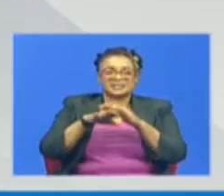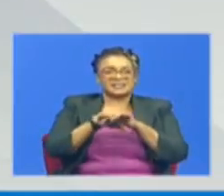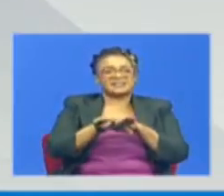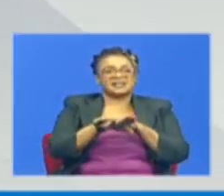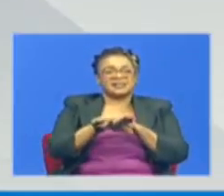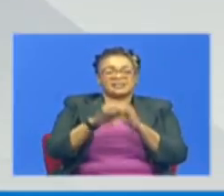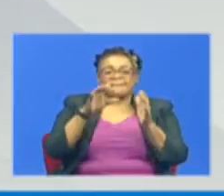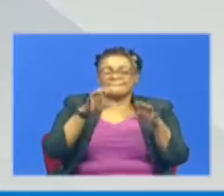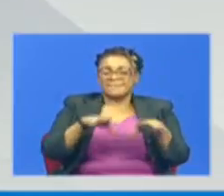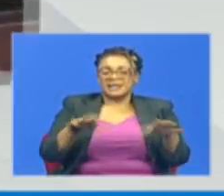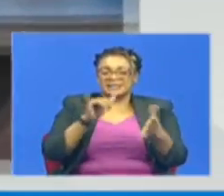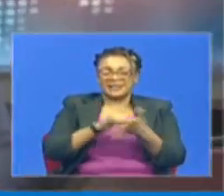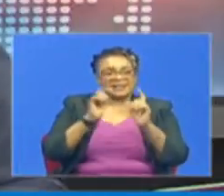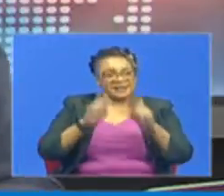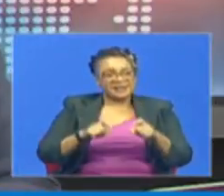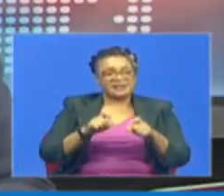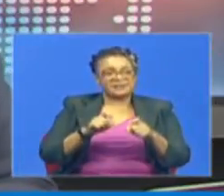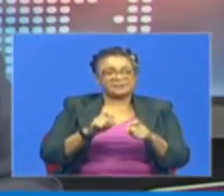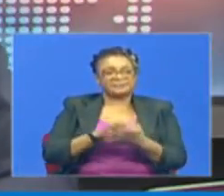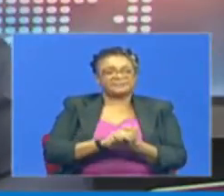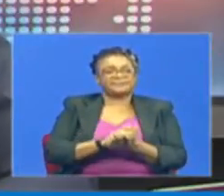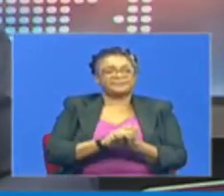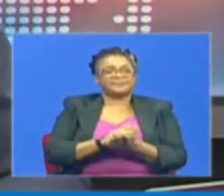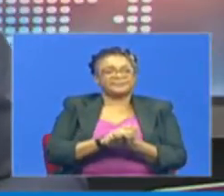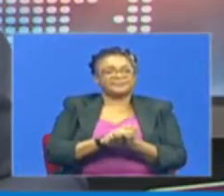markets that they desire after this break.